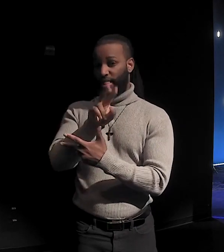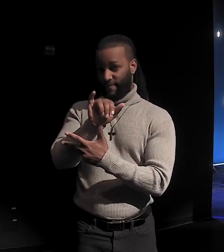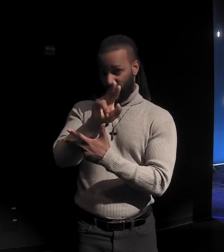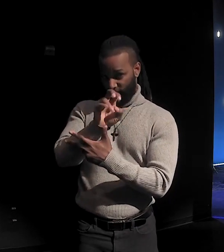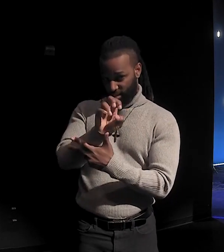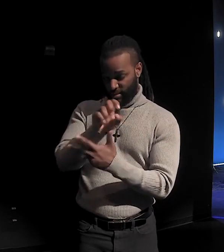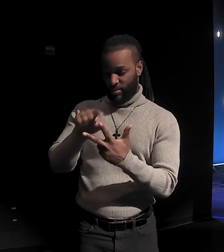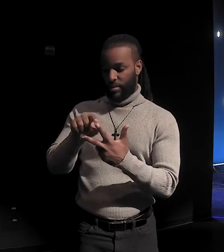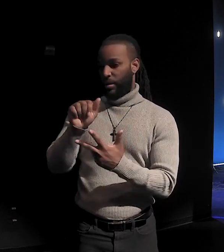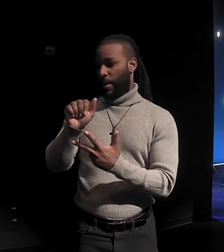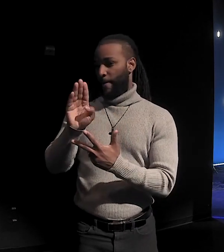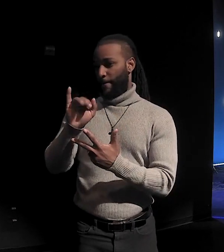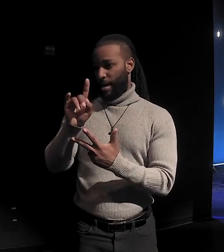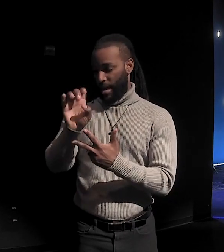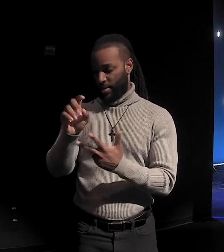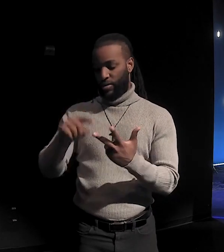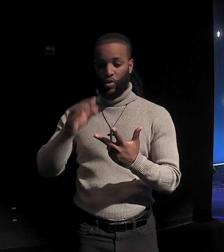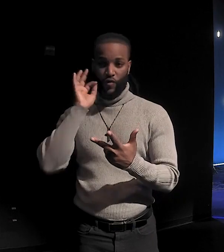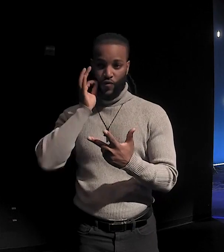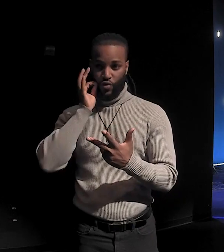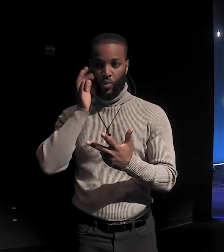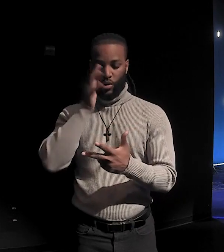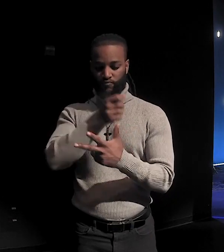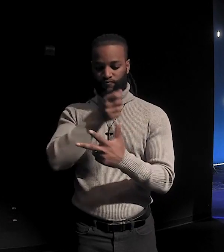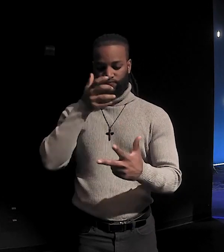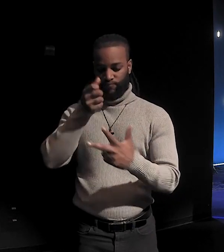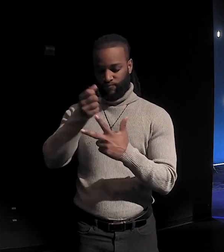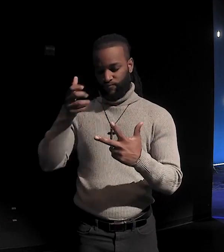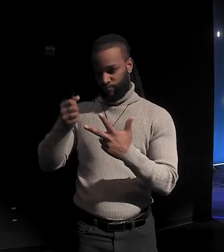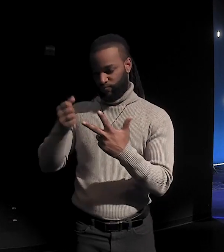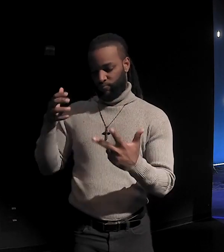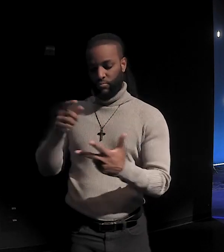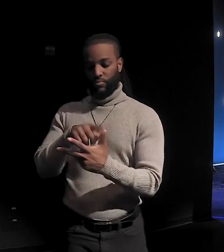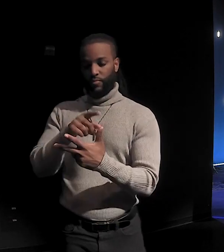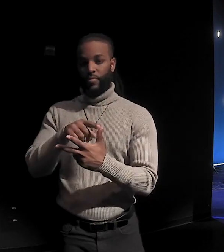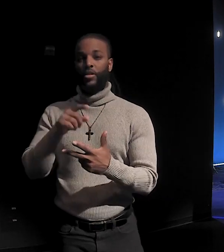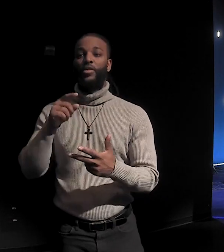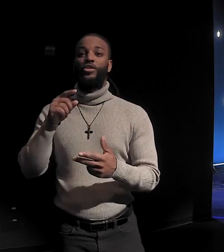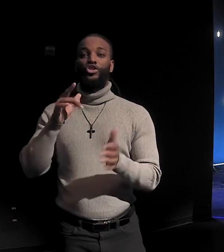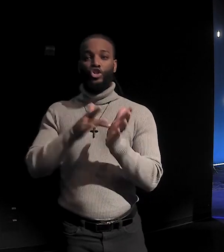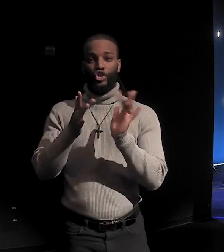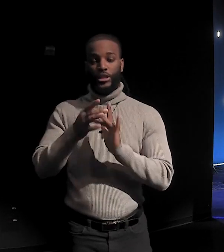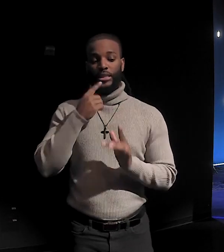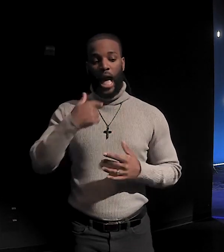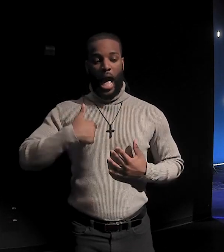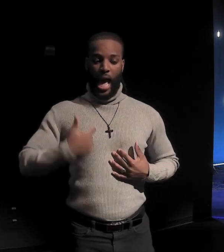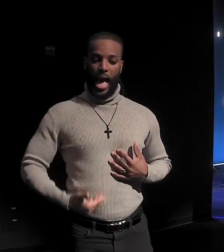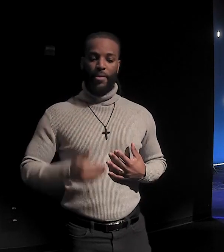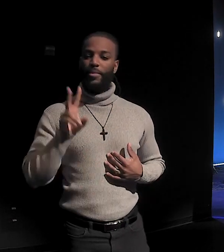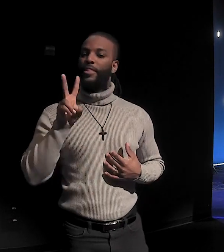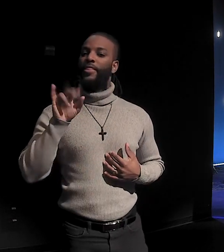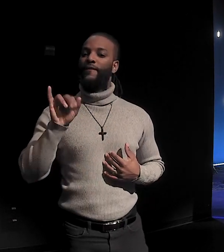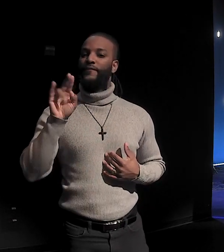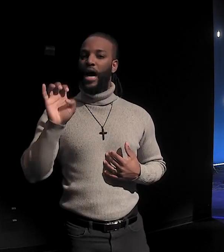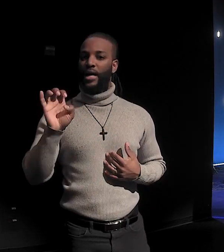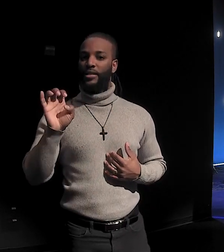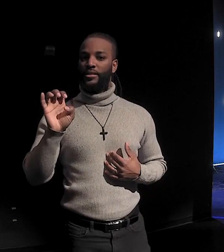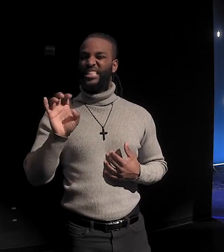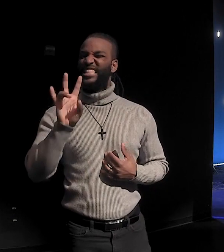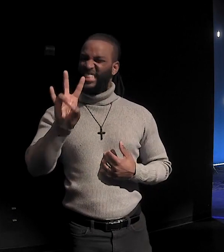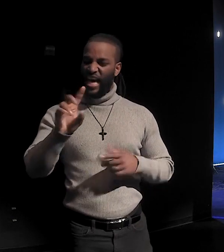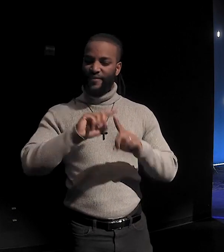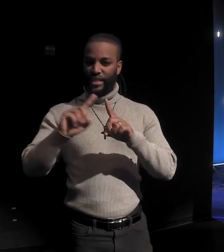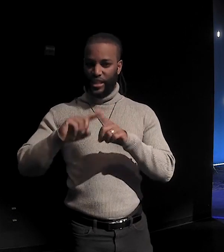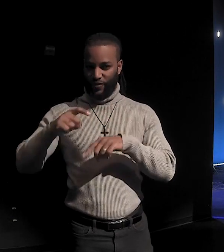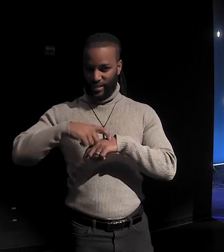vine, abiding, and fruit. Let me unpack each one. The first and foremost is Jesus saying, I'm the vine. Seven different times